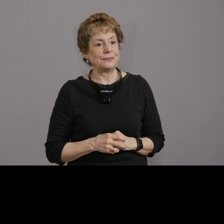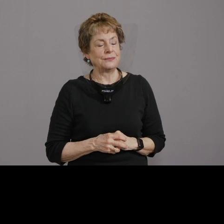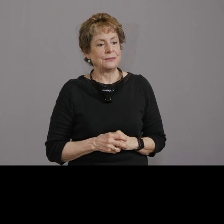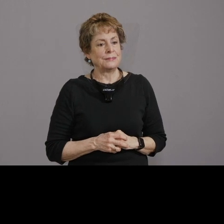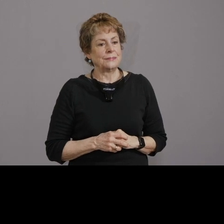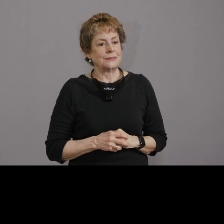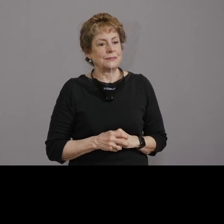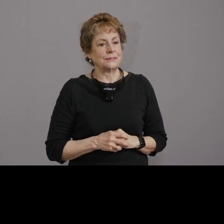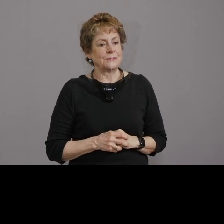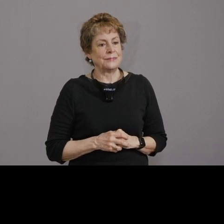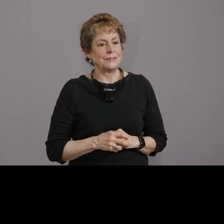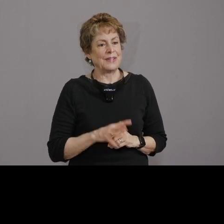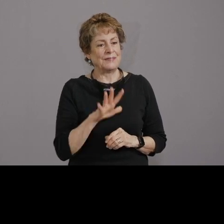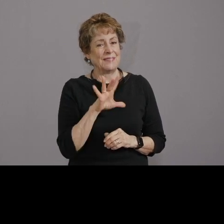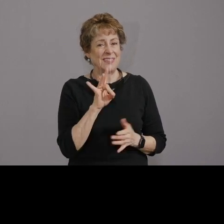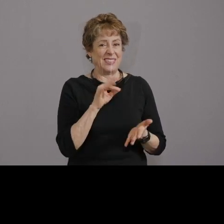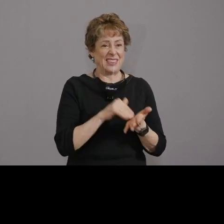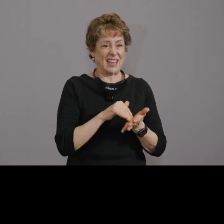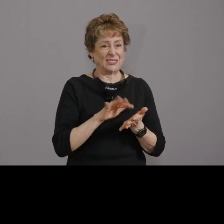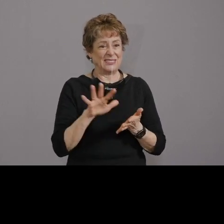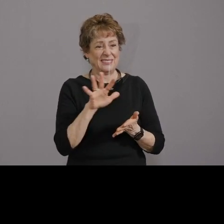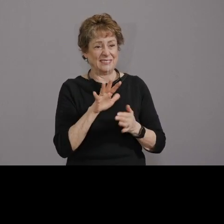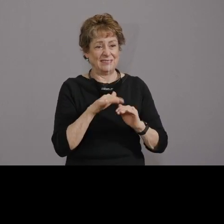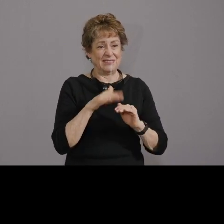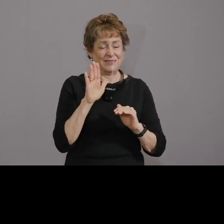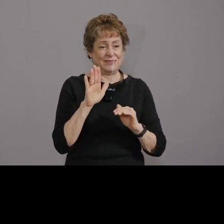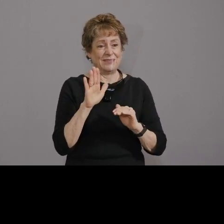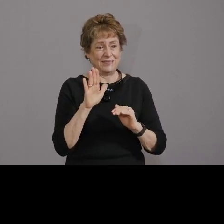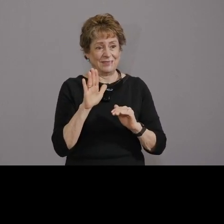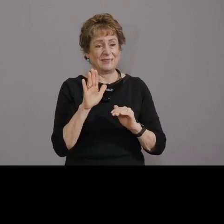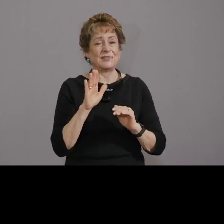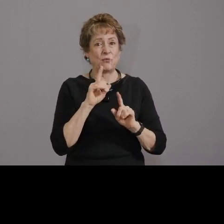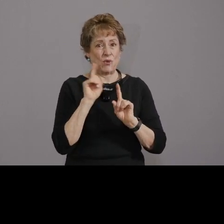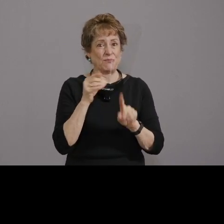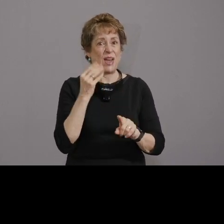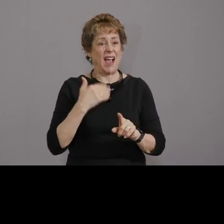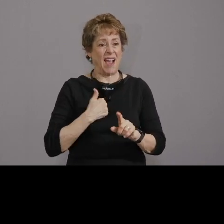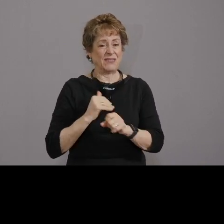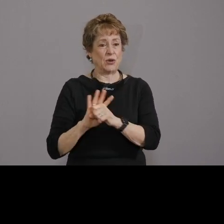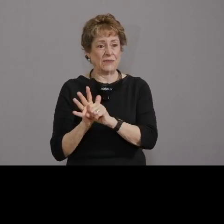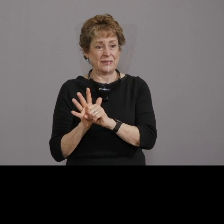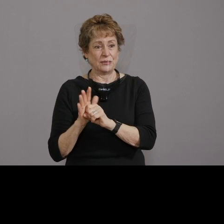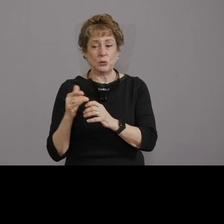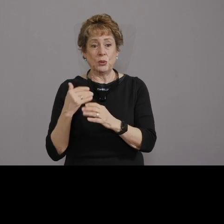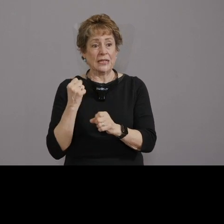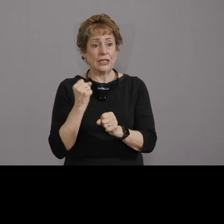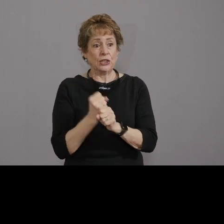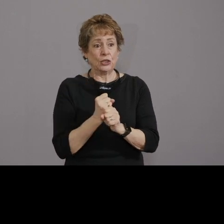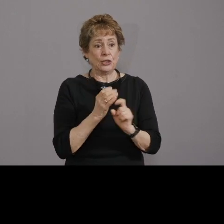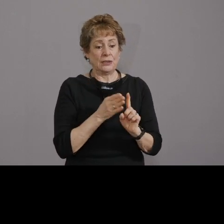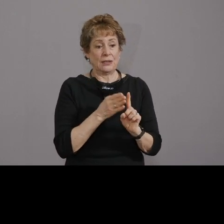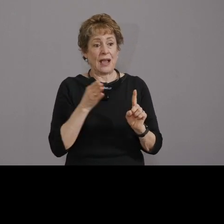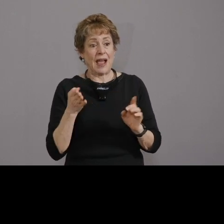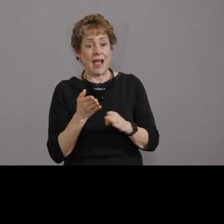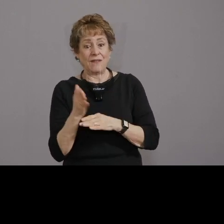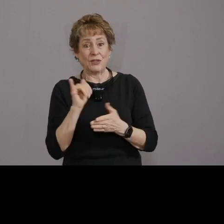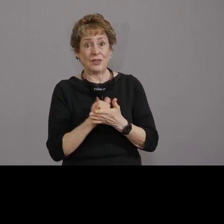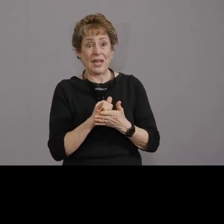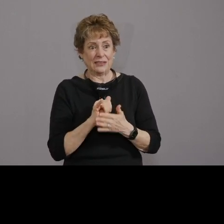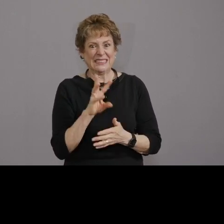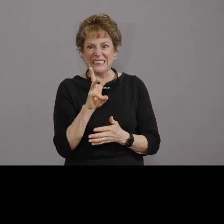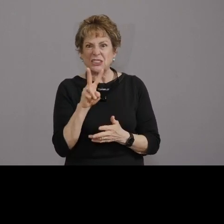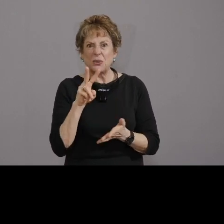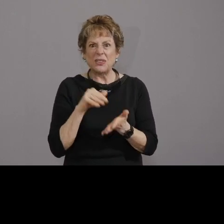week after New Year's, we had 62,000 cases reported each week. So you can see that that's a